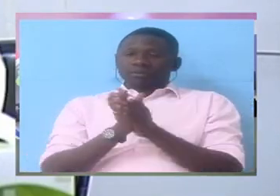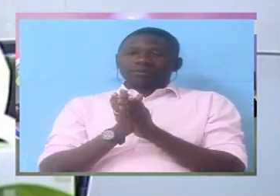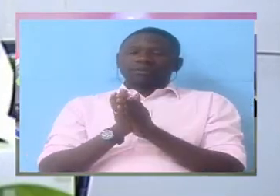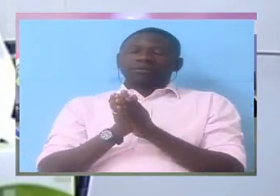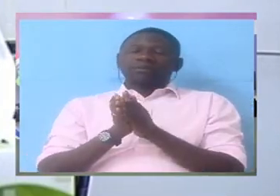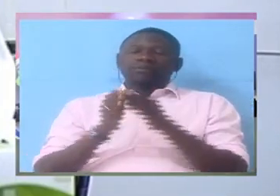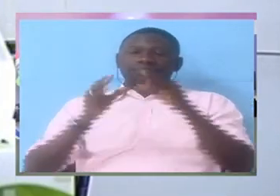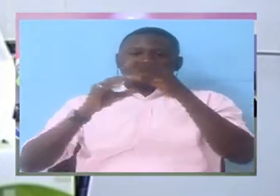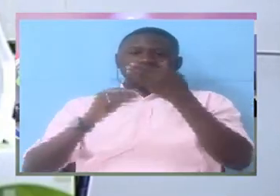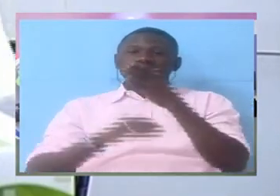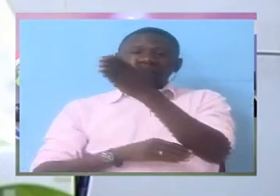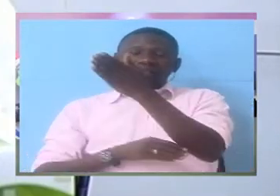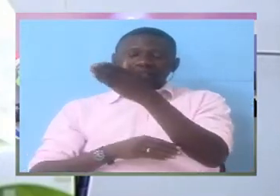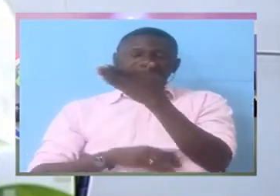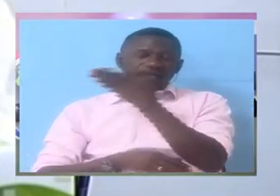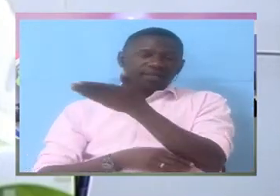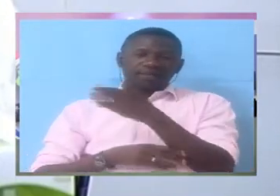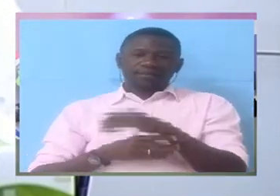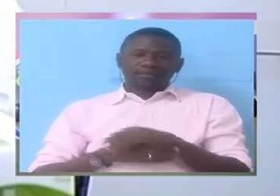Currently,